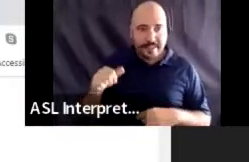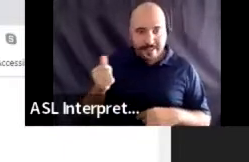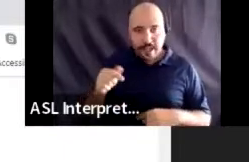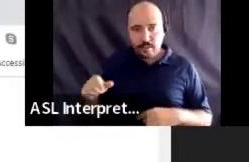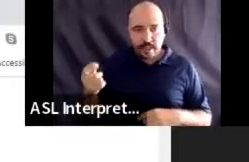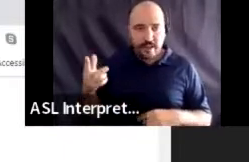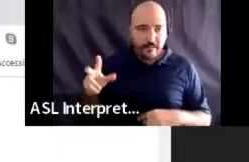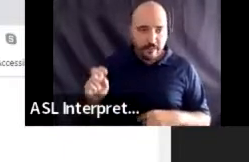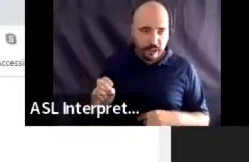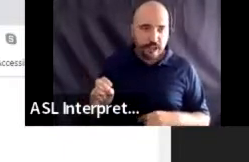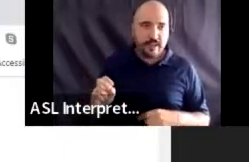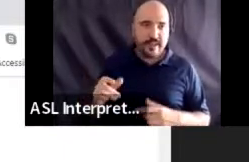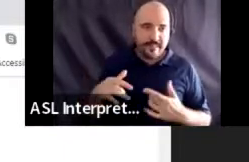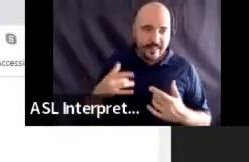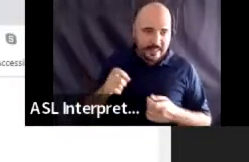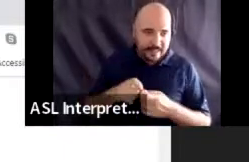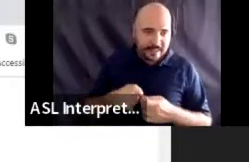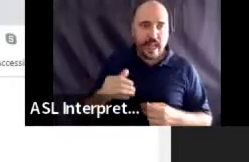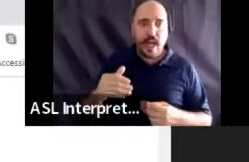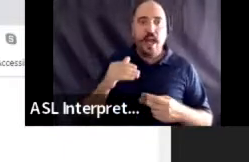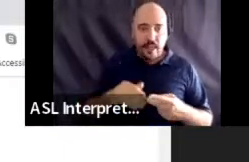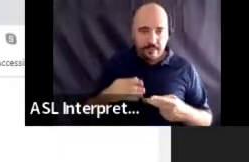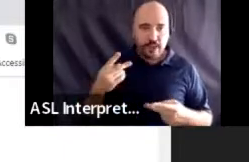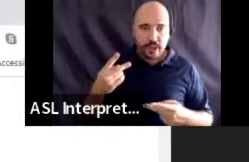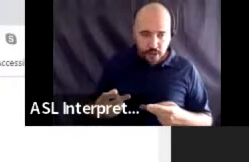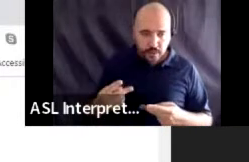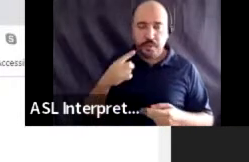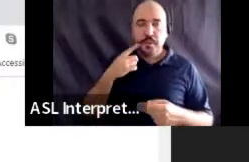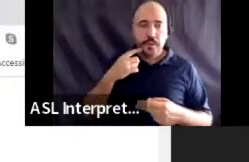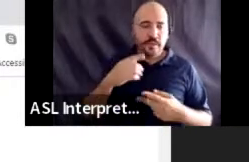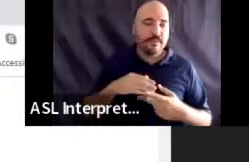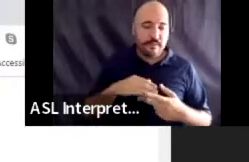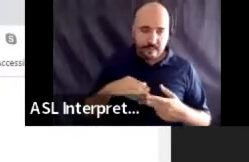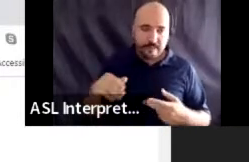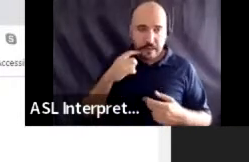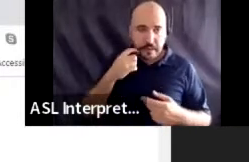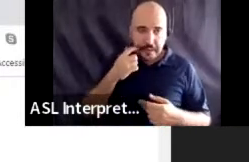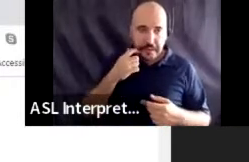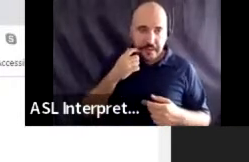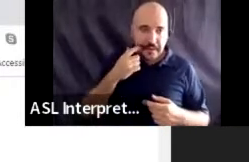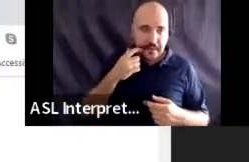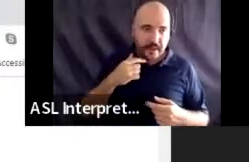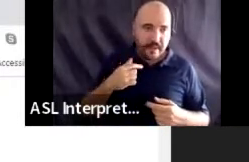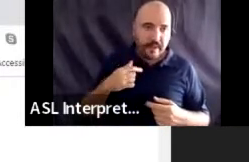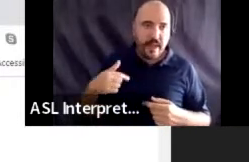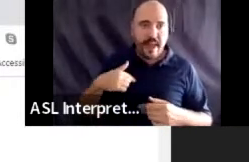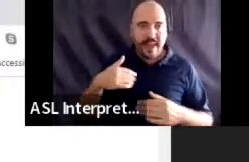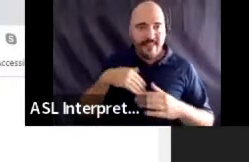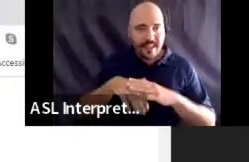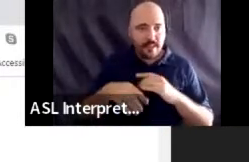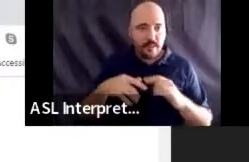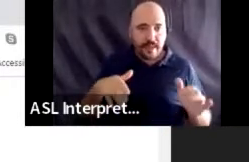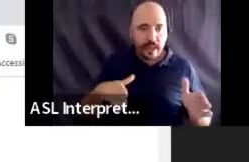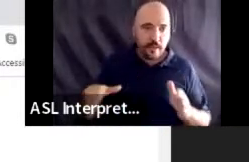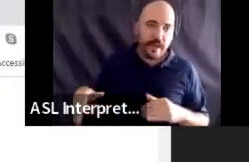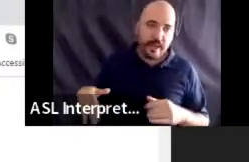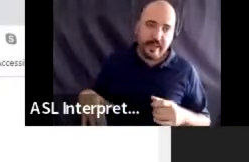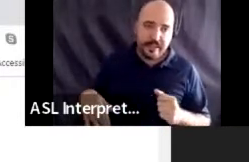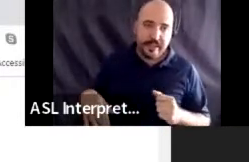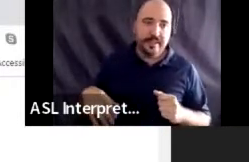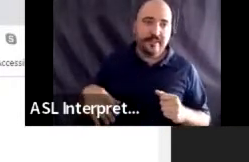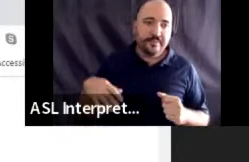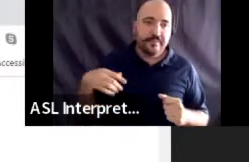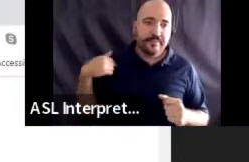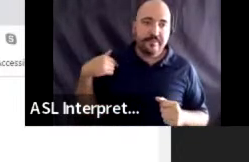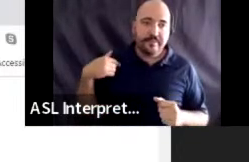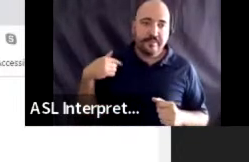details go here. 6. Heading level 4. 2. Right. So so I have access to it in that way. I want to just quickly go back